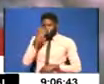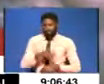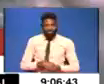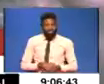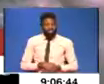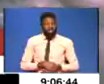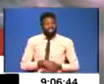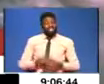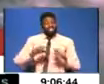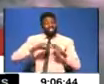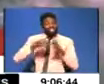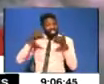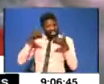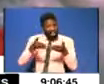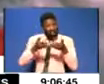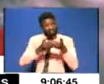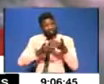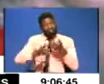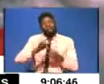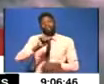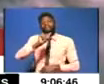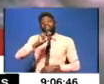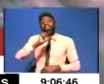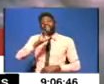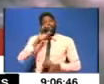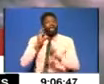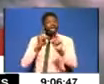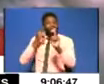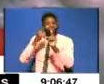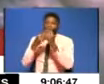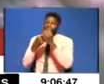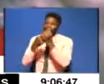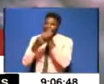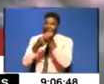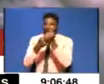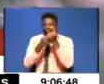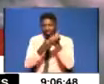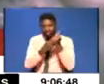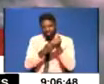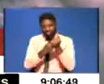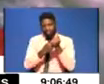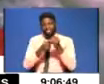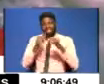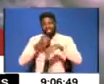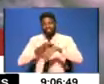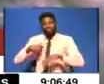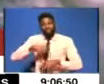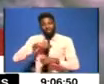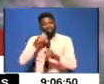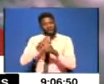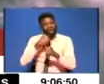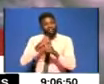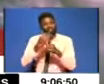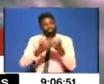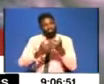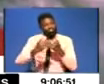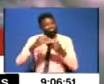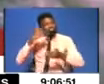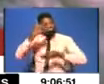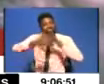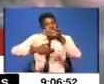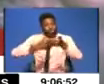days, ANC will be seeking partnerships on the journey that we are now embarked upon. There is no shortage